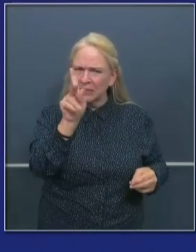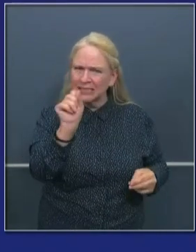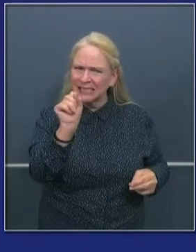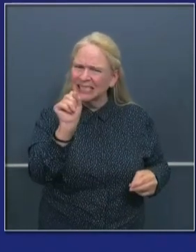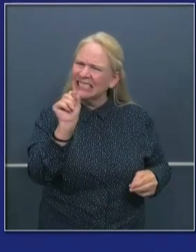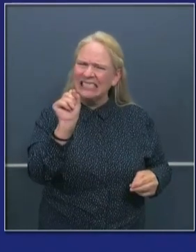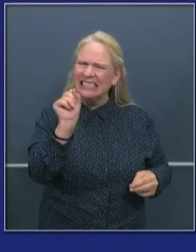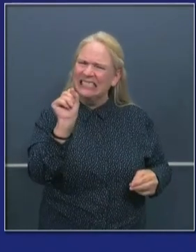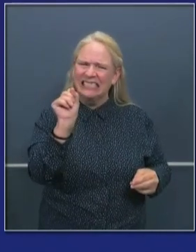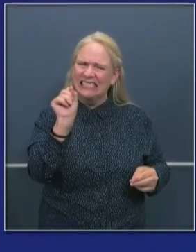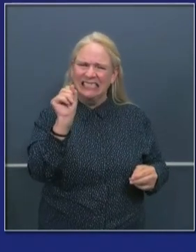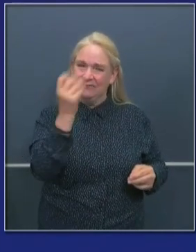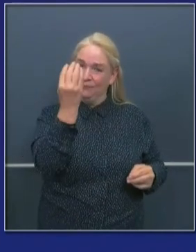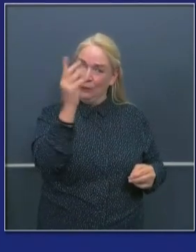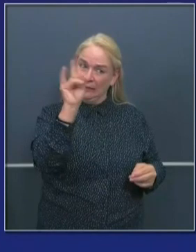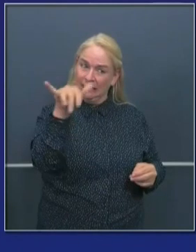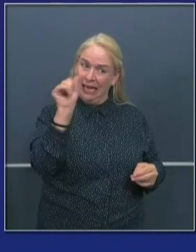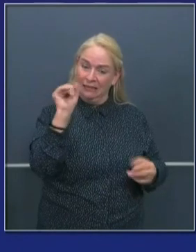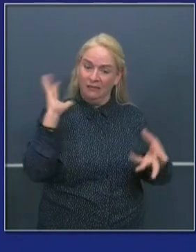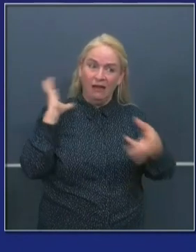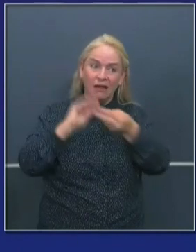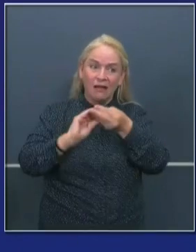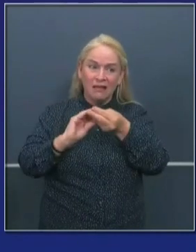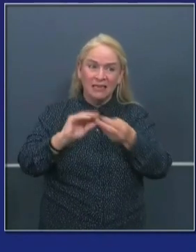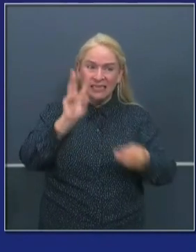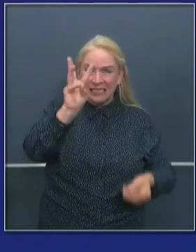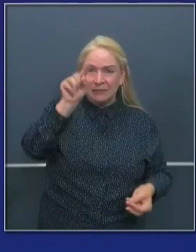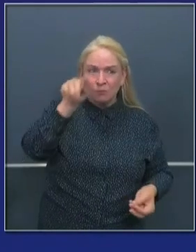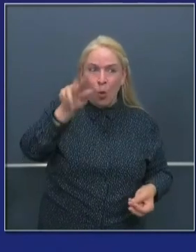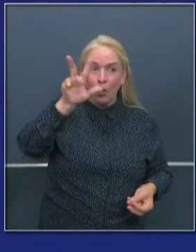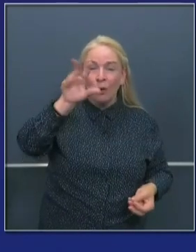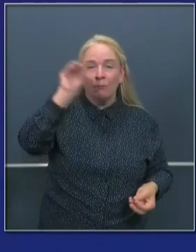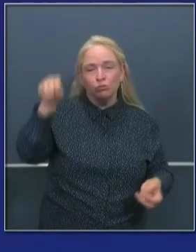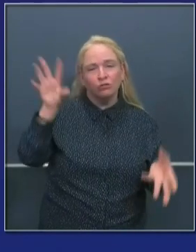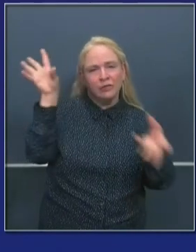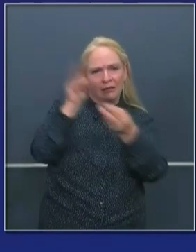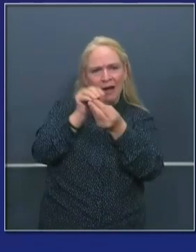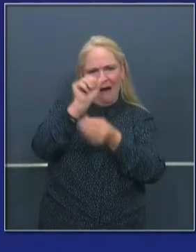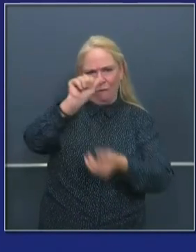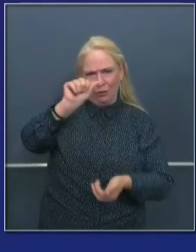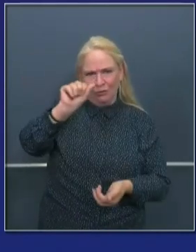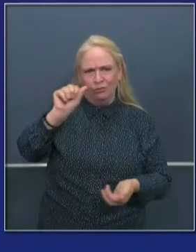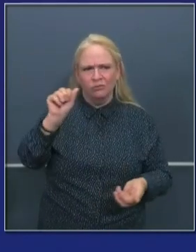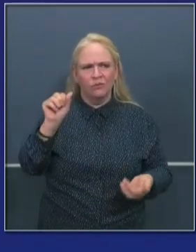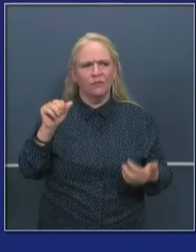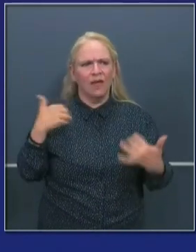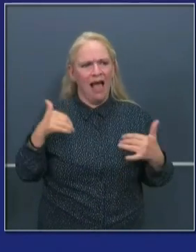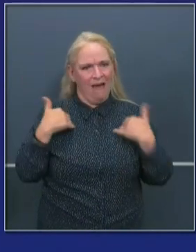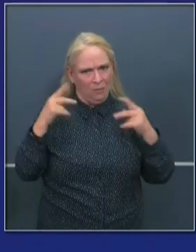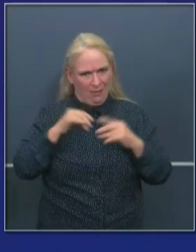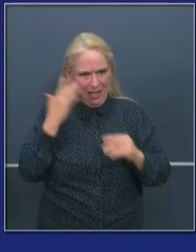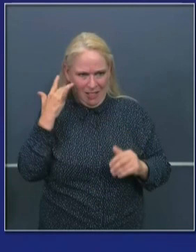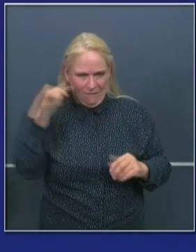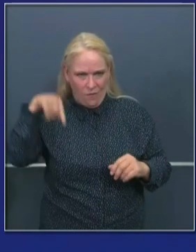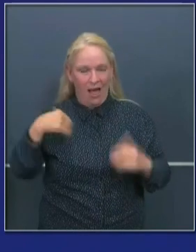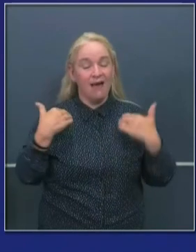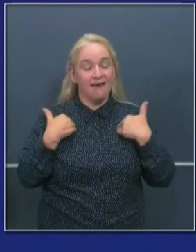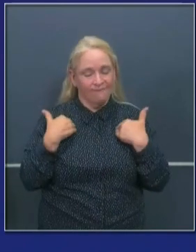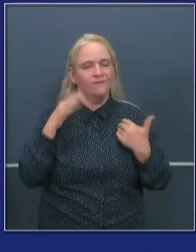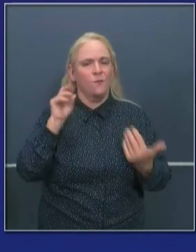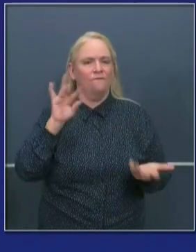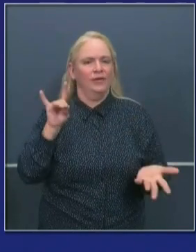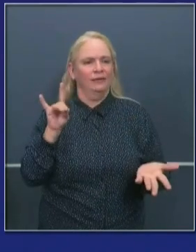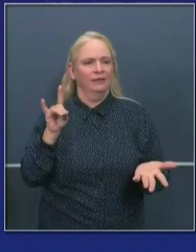period, 6.3%. The number of hospitalizations, I've said this on many occasions, I'll repeat it again